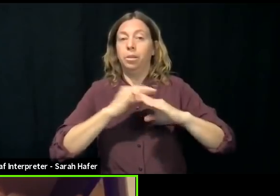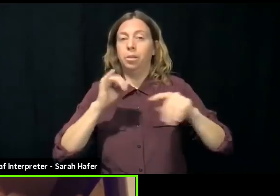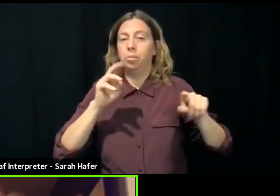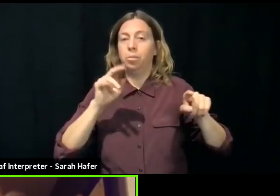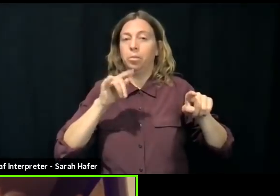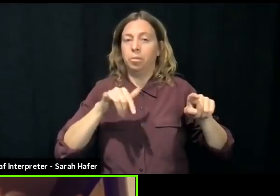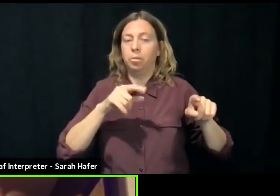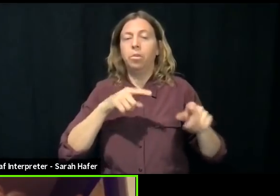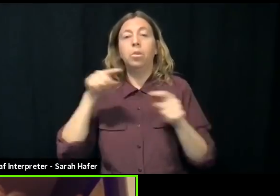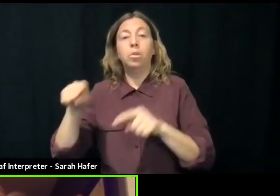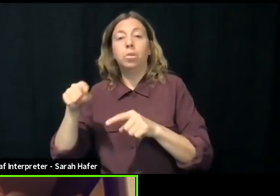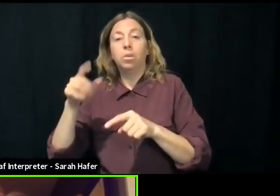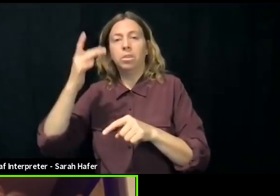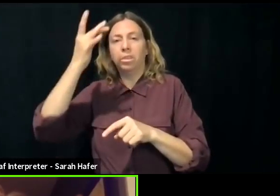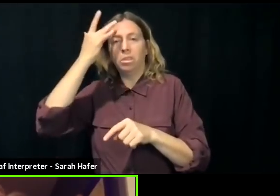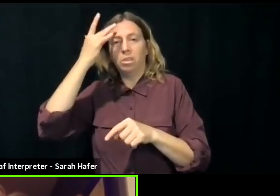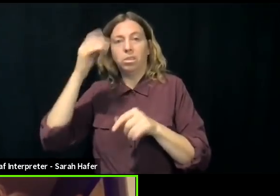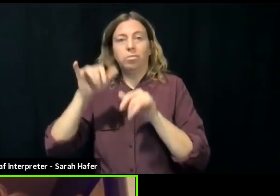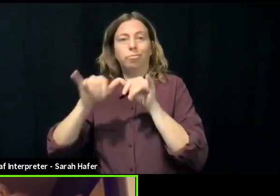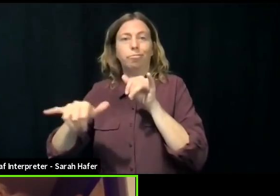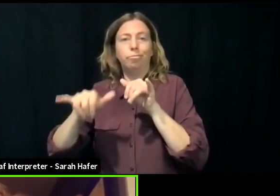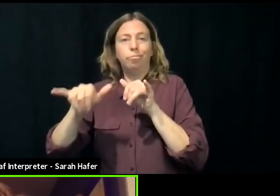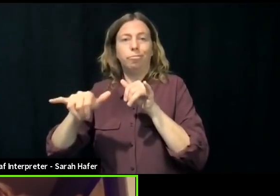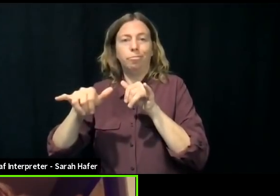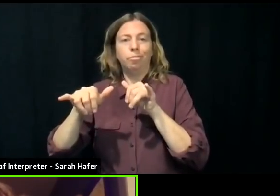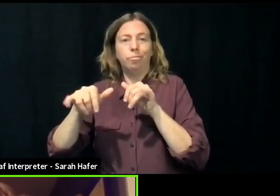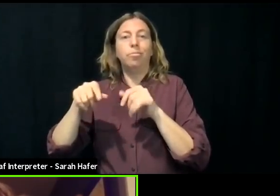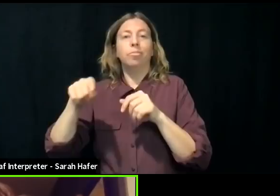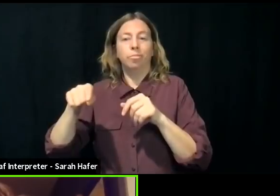same level of immunity as someone who has not been infected and has